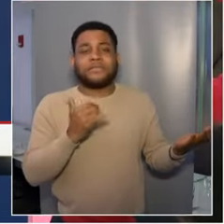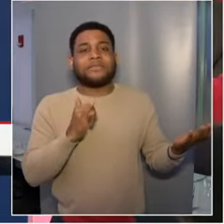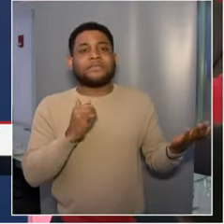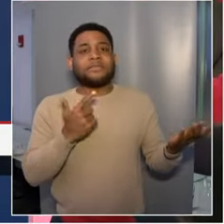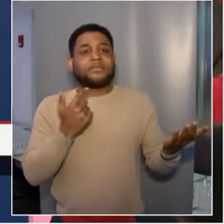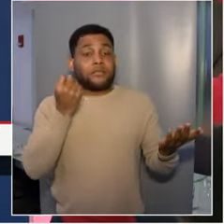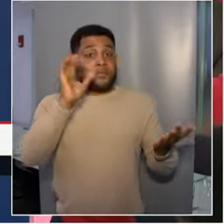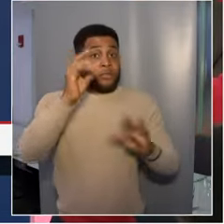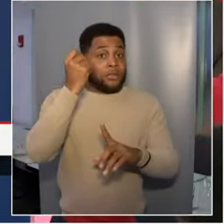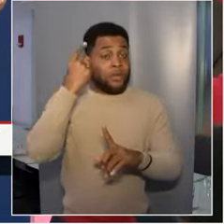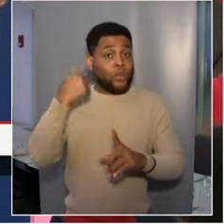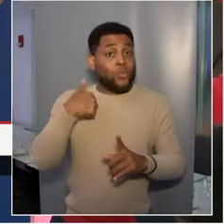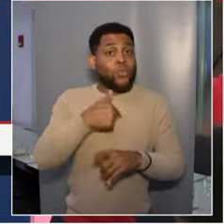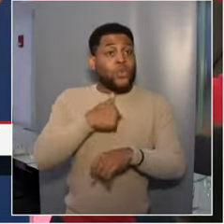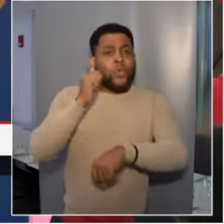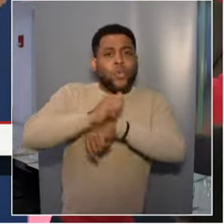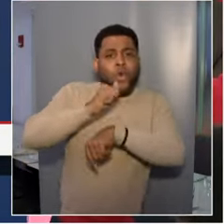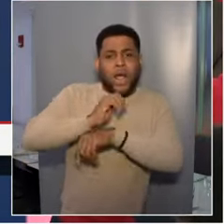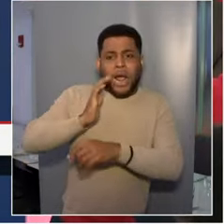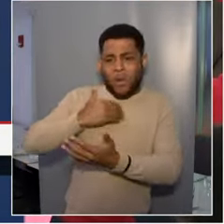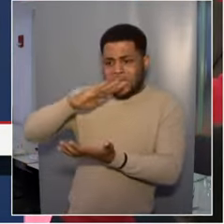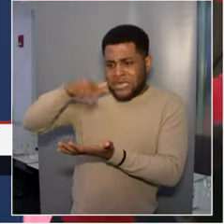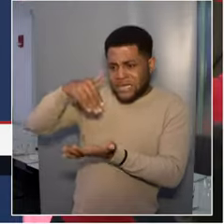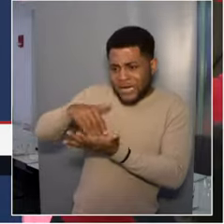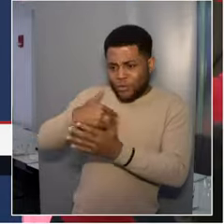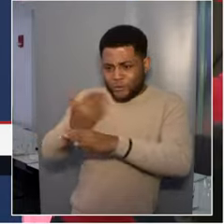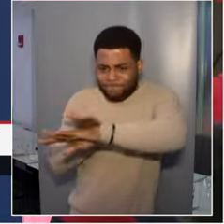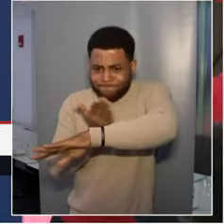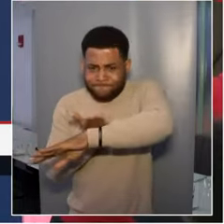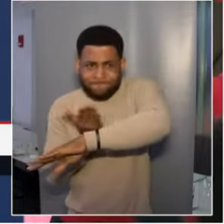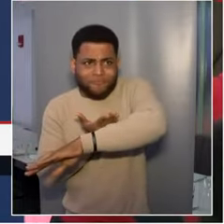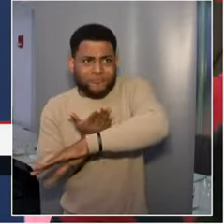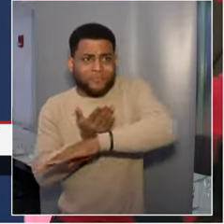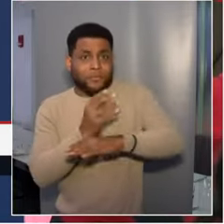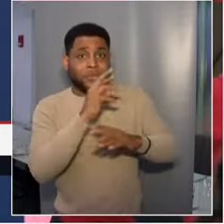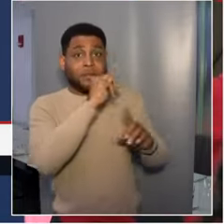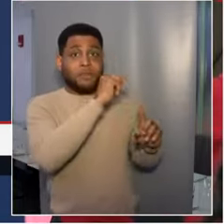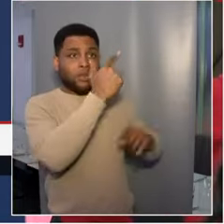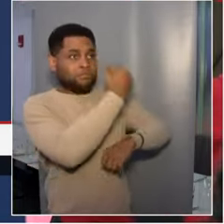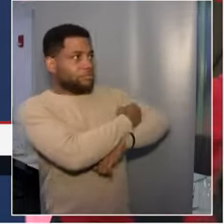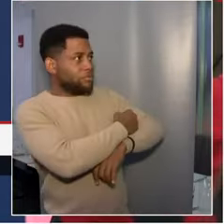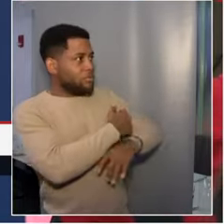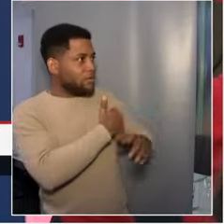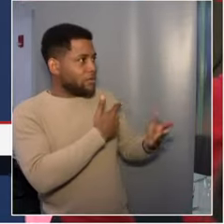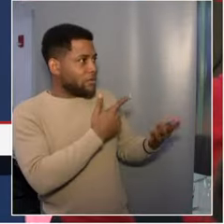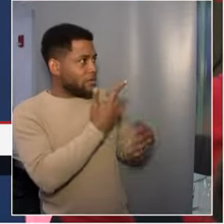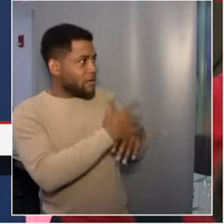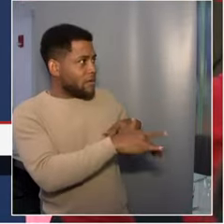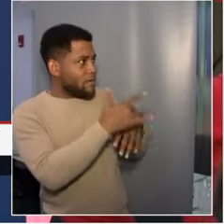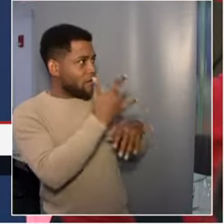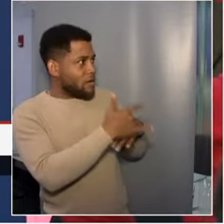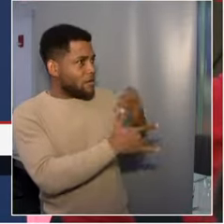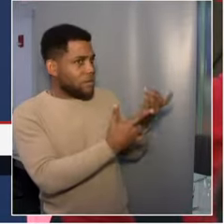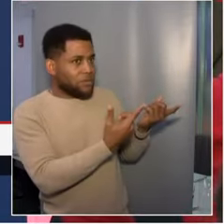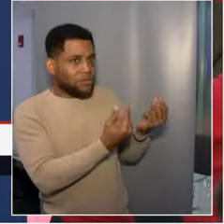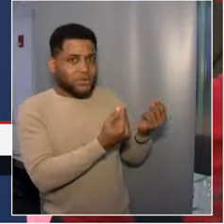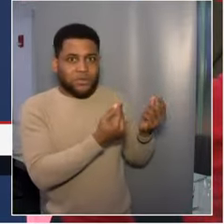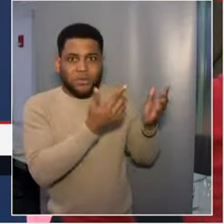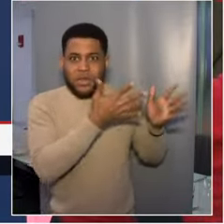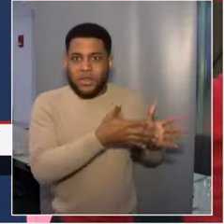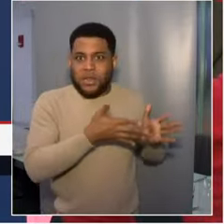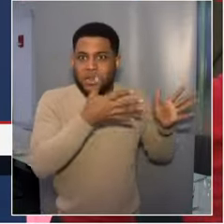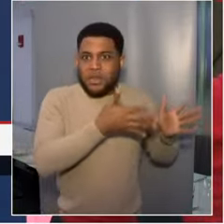center. And no one to talk to. And the city and a new landlord, we said, we could take a lot